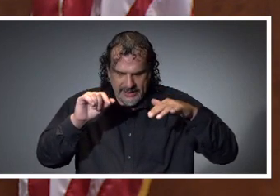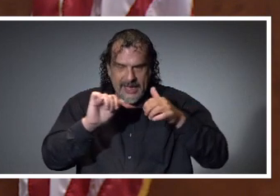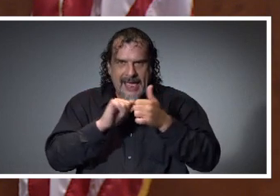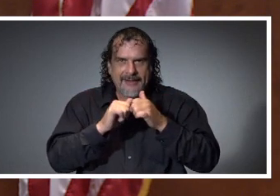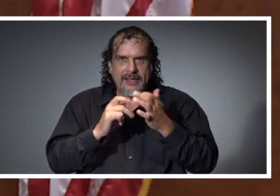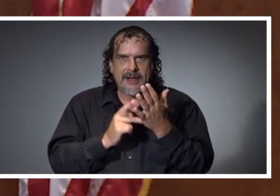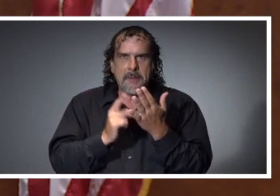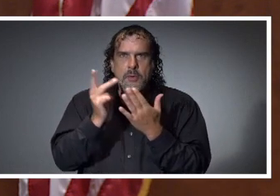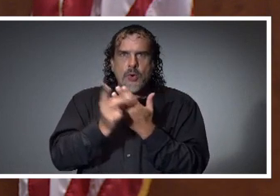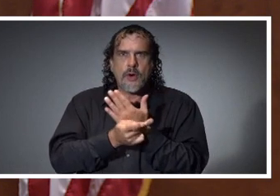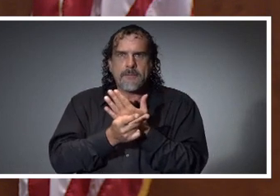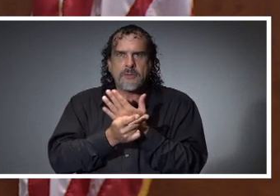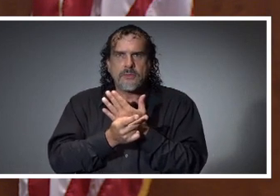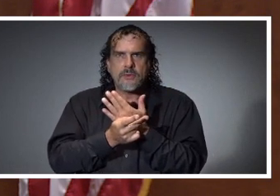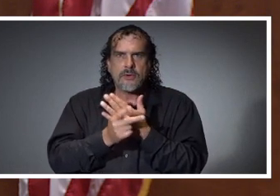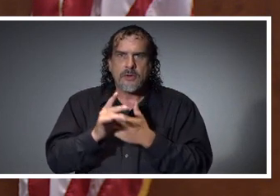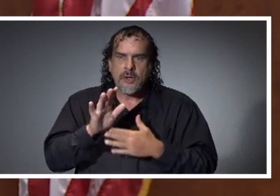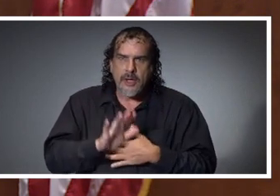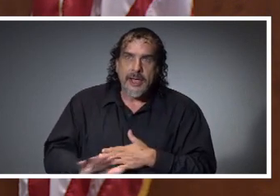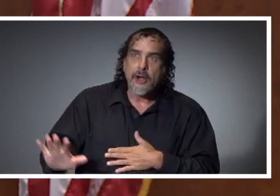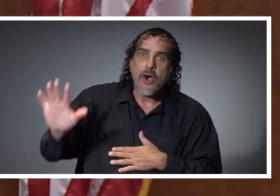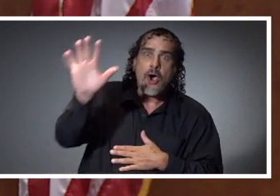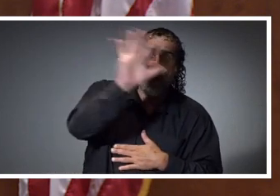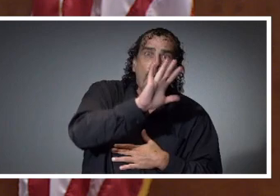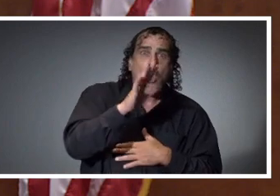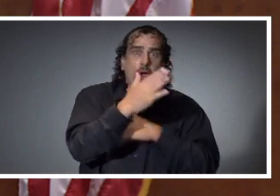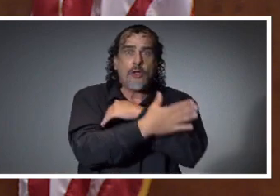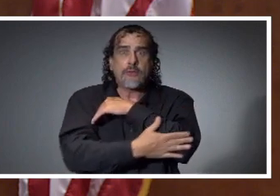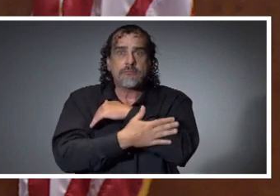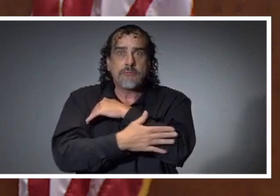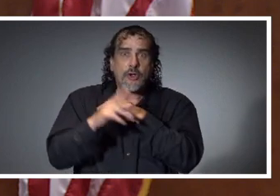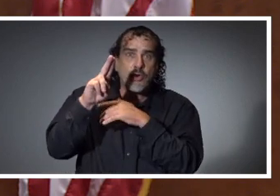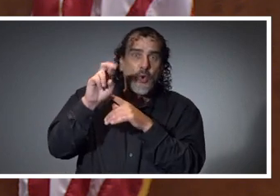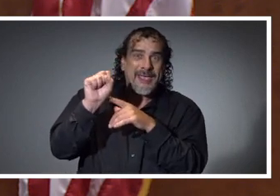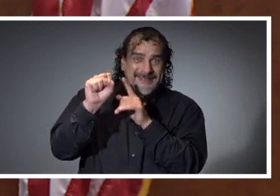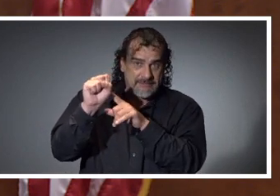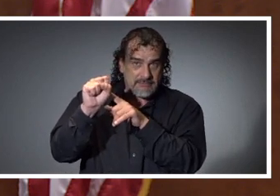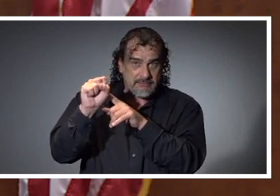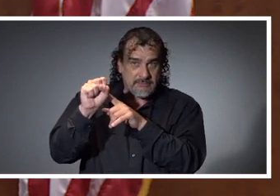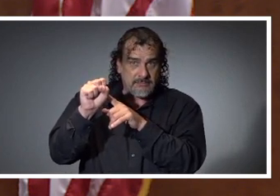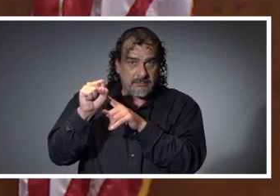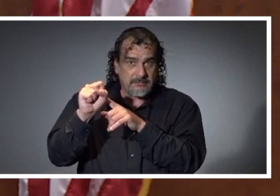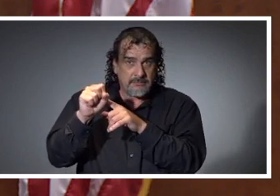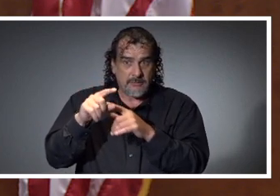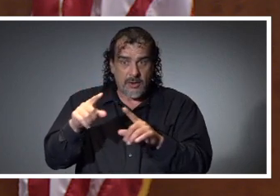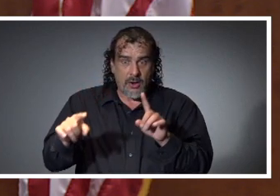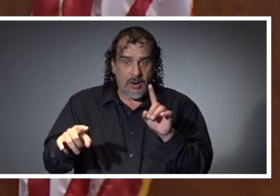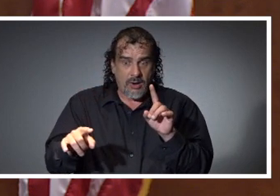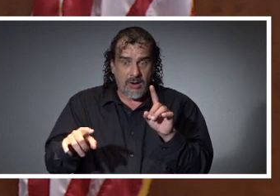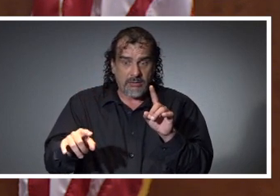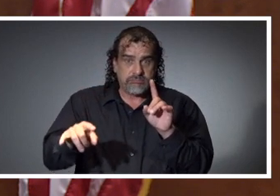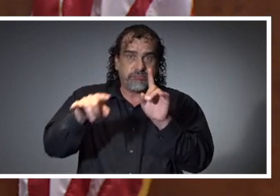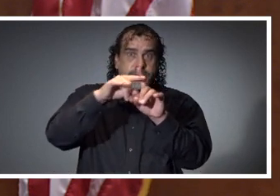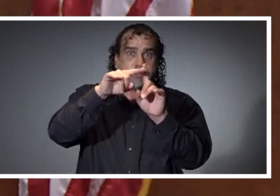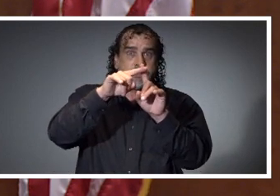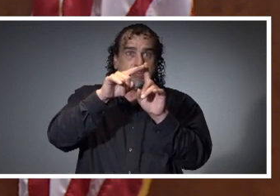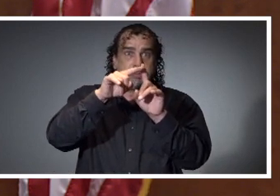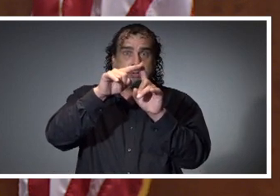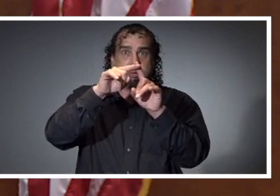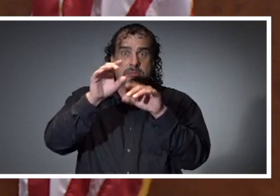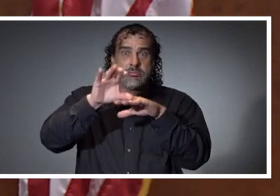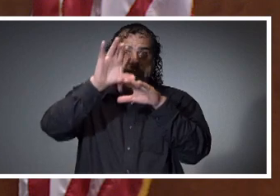programs in all of America are actually cash flow positive that are not college